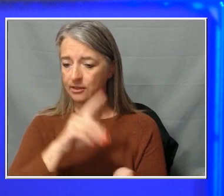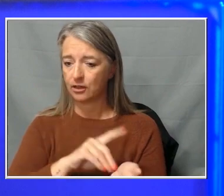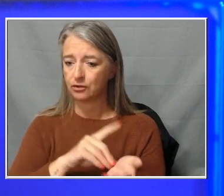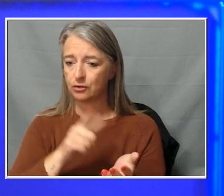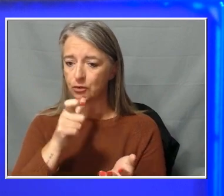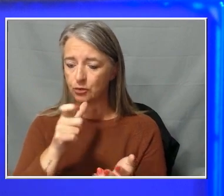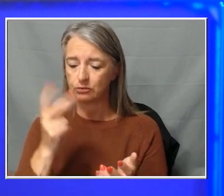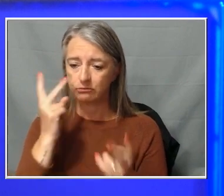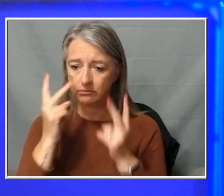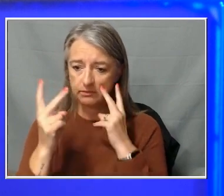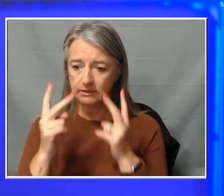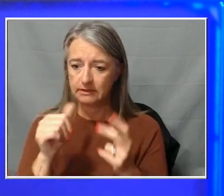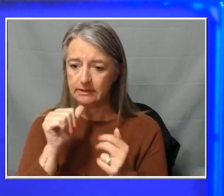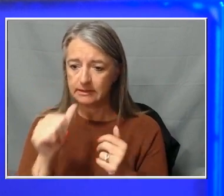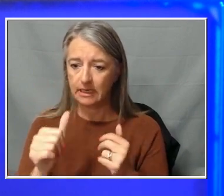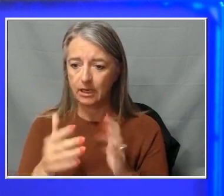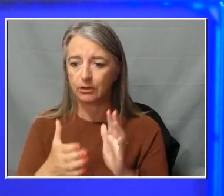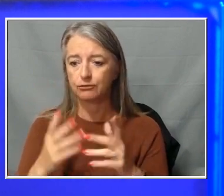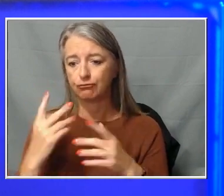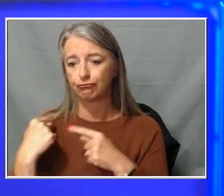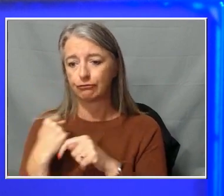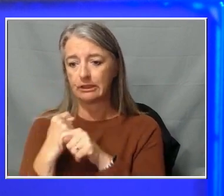didn't run the traditional